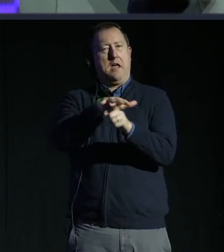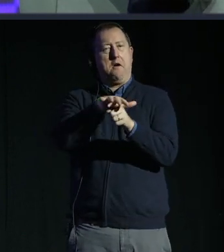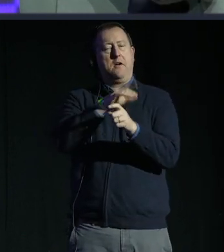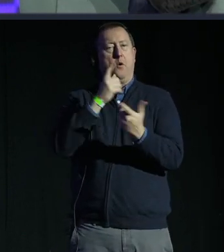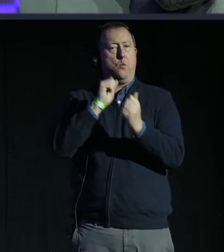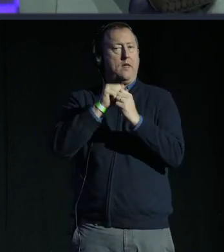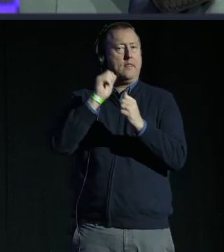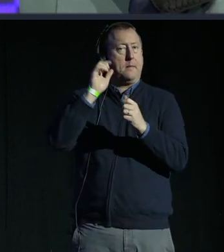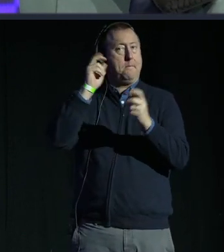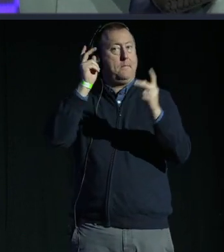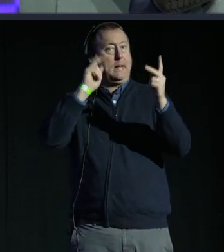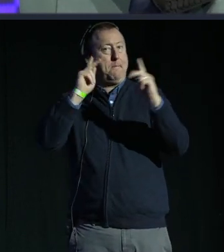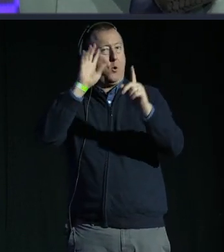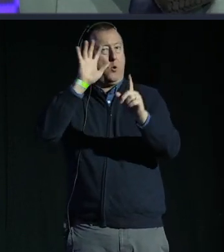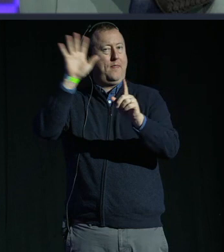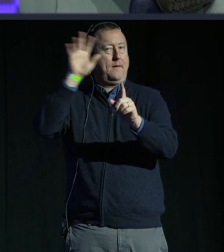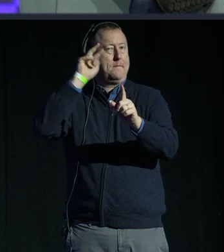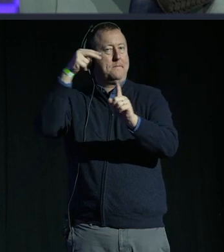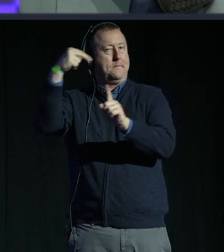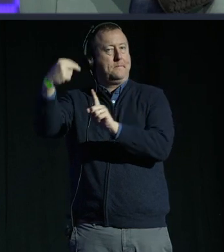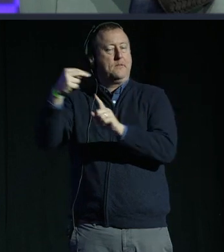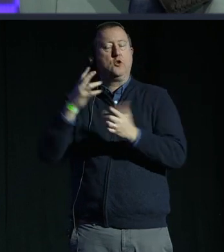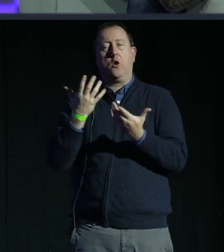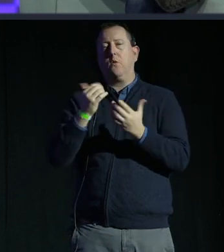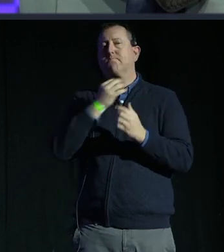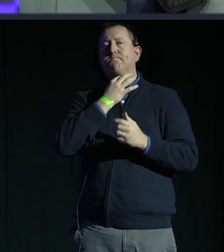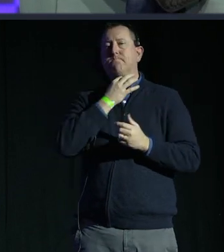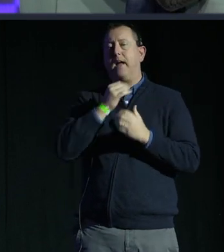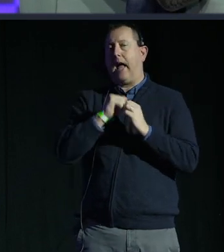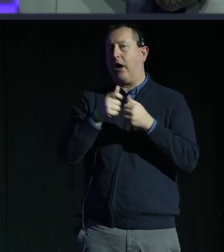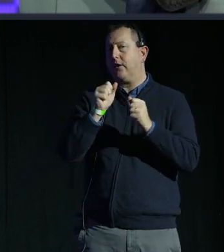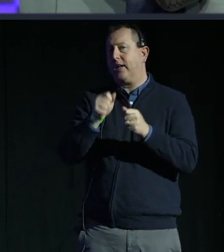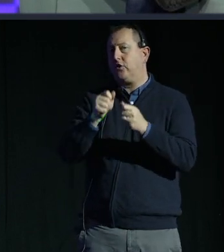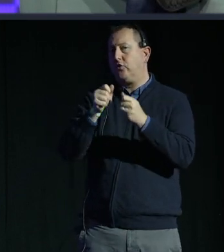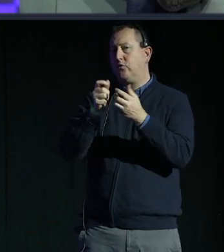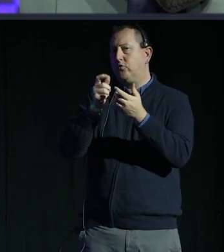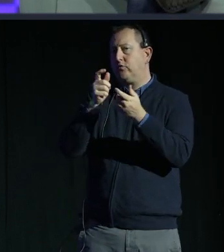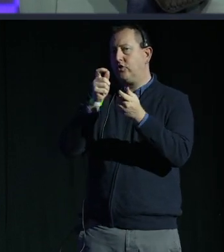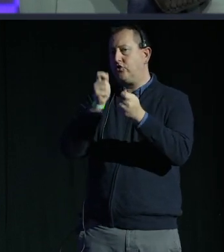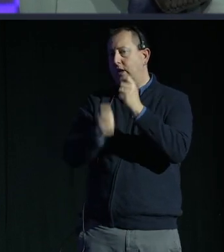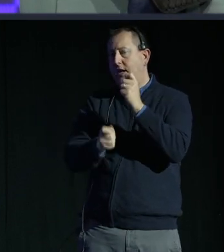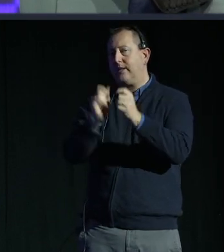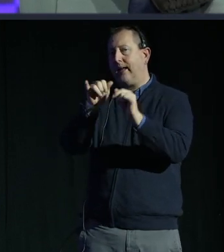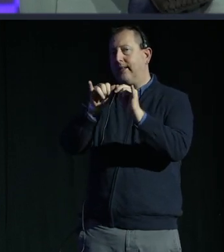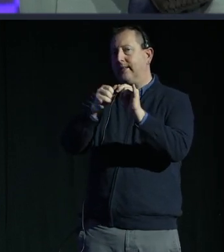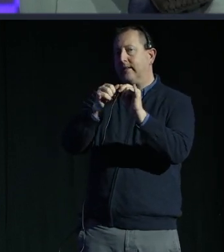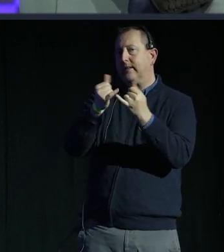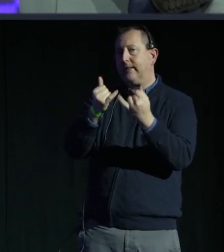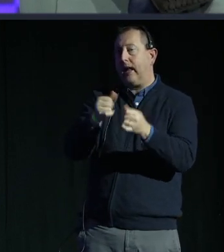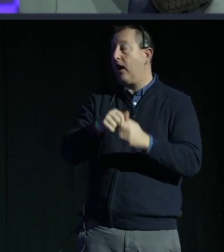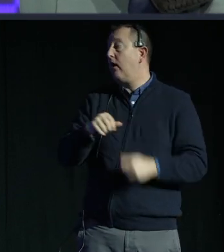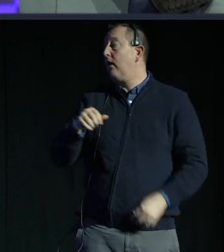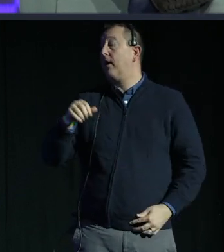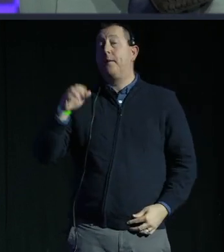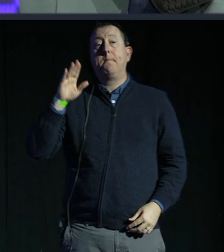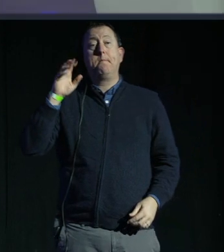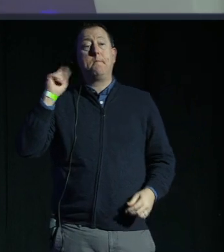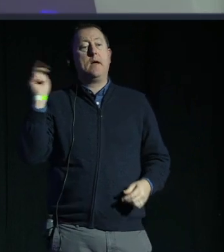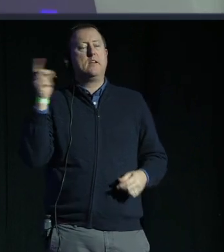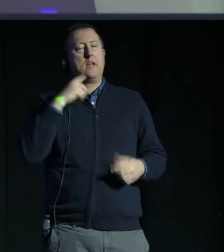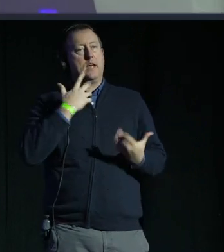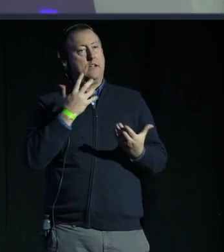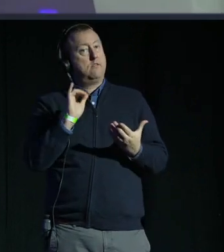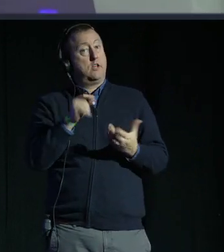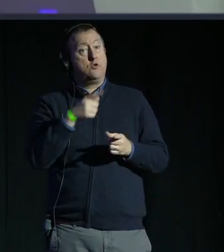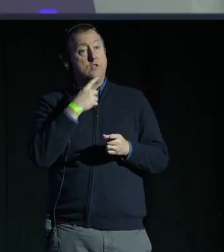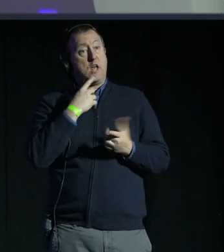and people side of it. So, I mean, how do you envision scaling now and solving this problem at scale? Yeah, like you hit on, we actually introduced